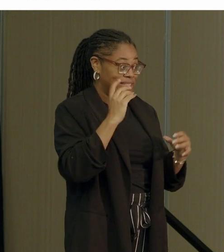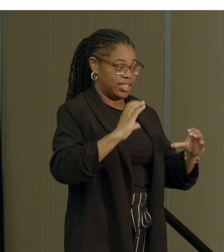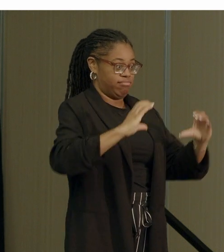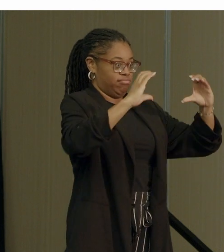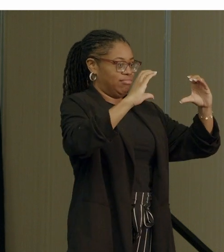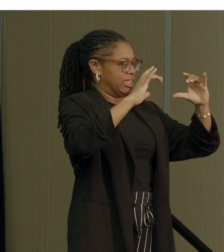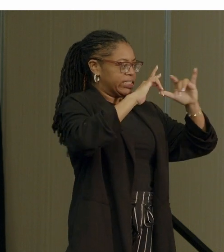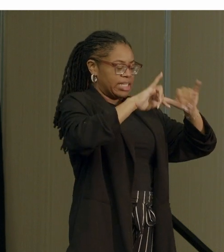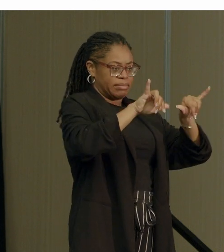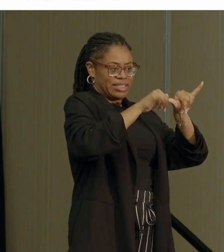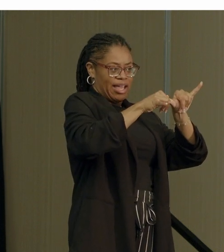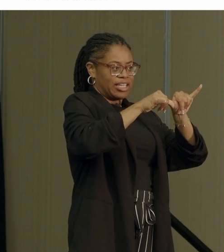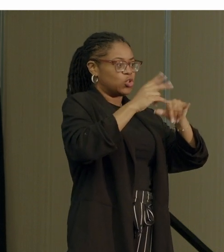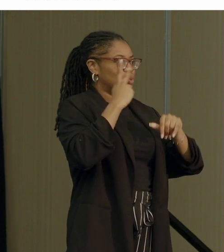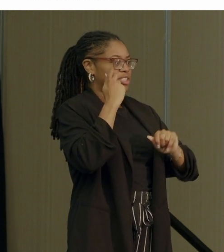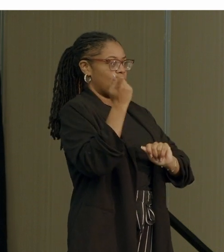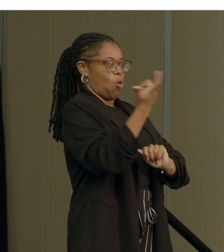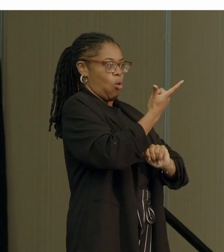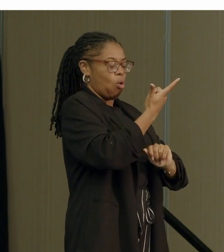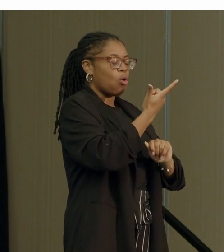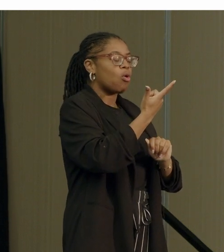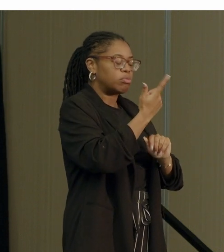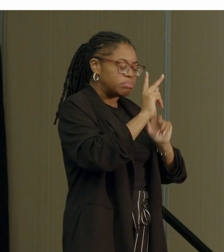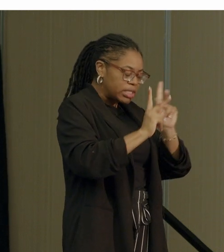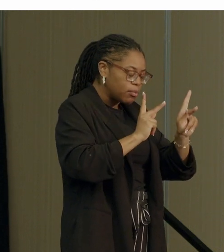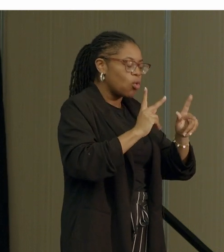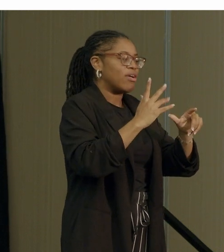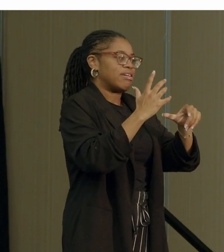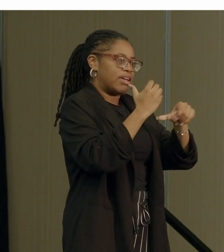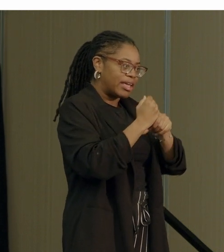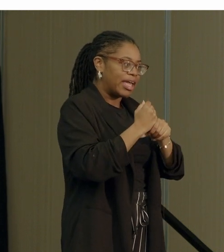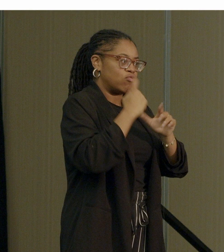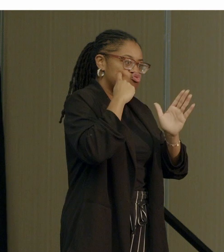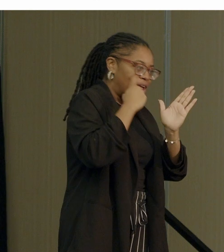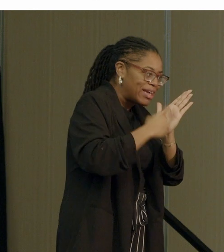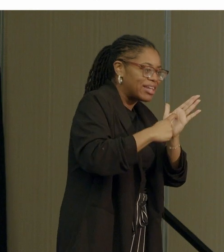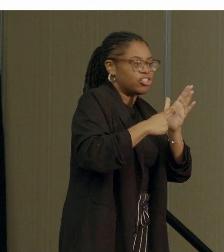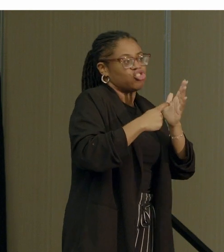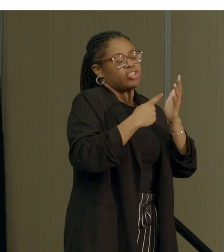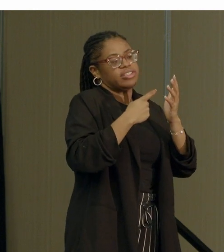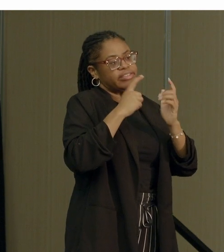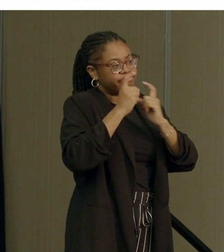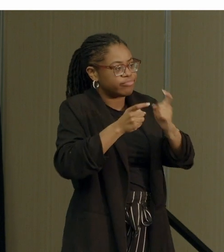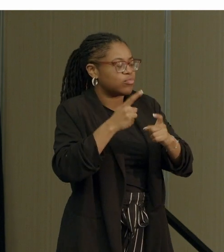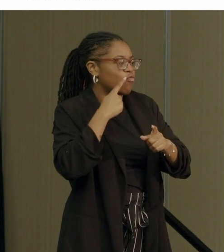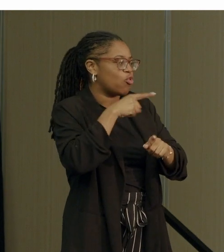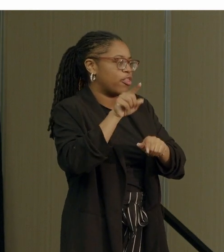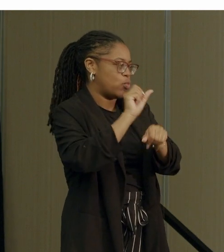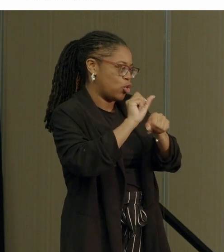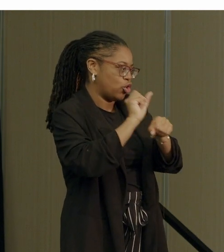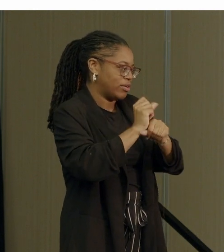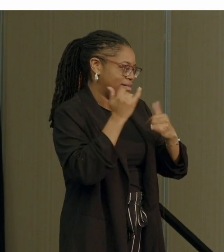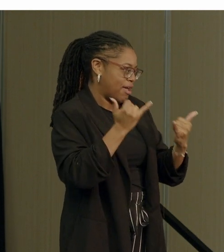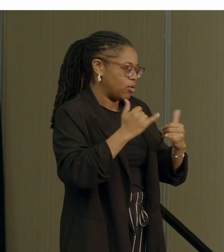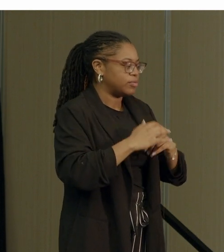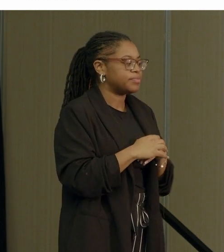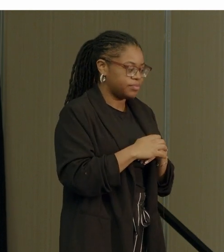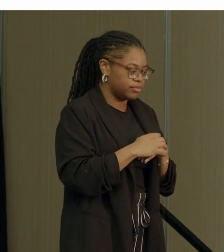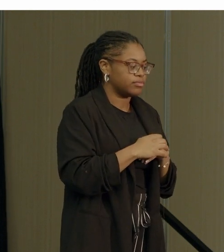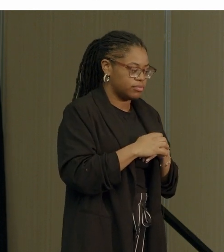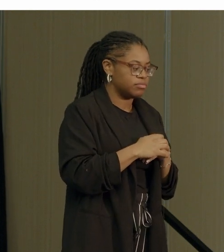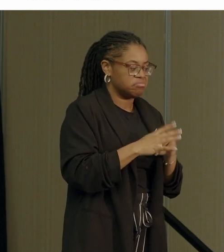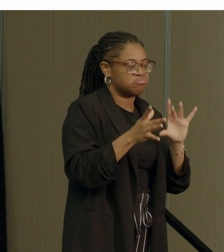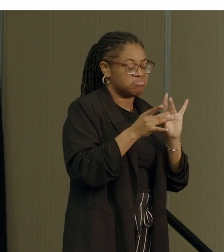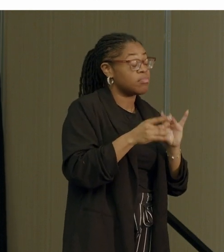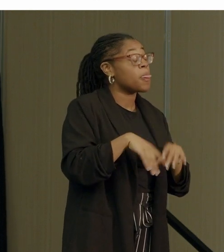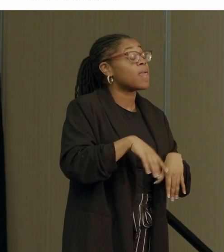so that they can all see people and people can get contributions and recognition for their work. Another really helpful feature